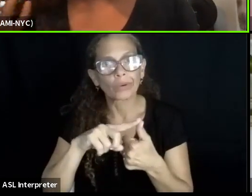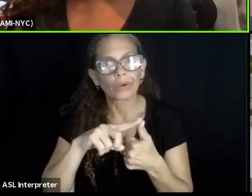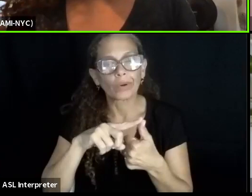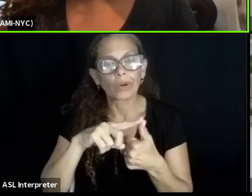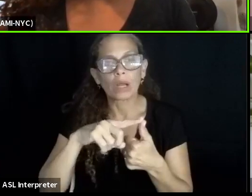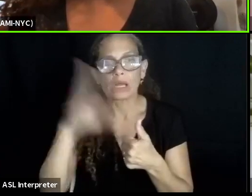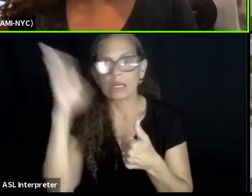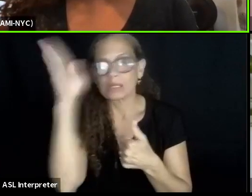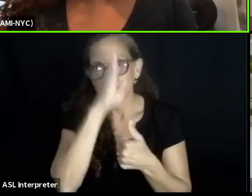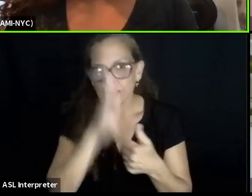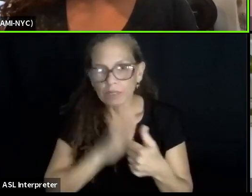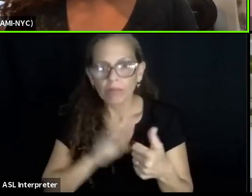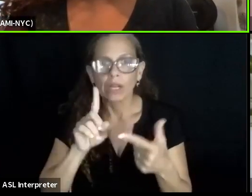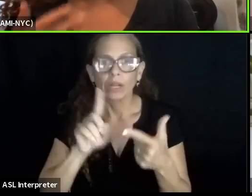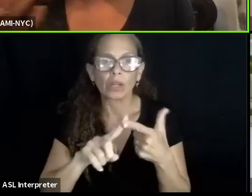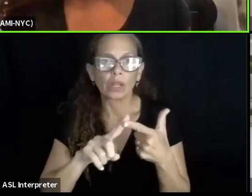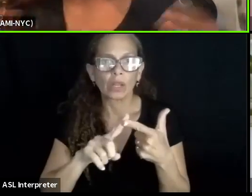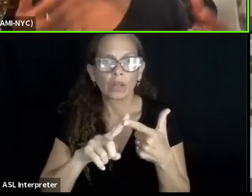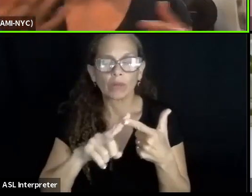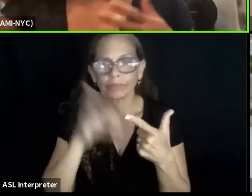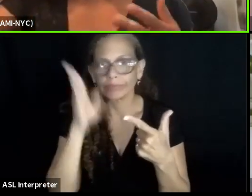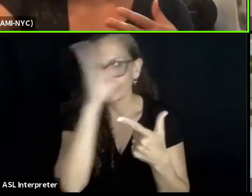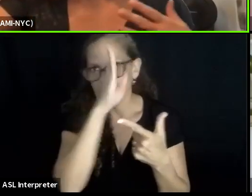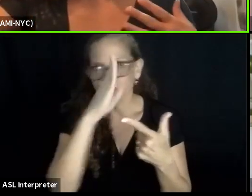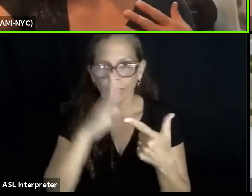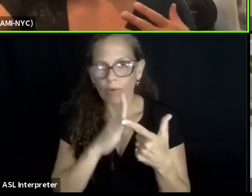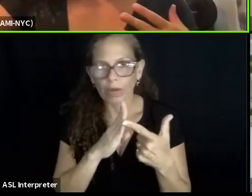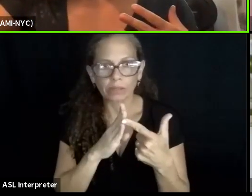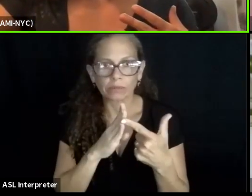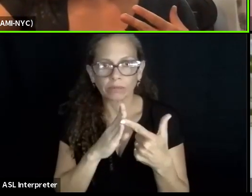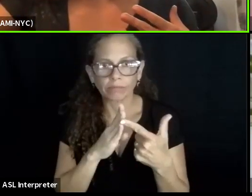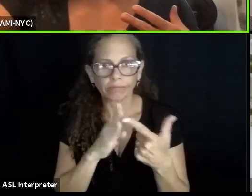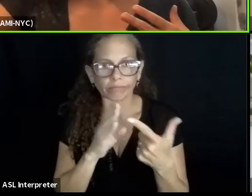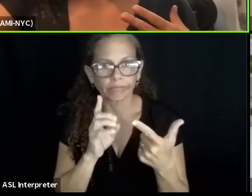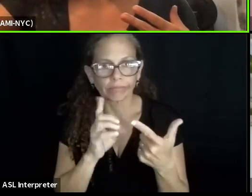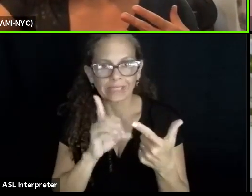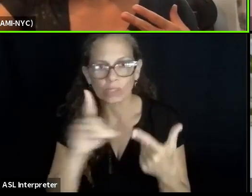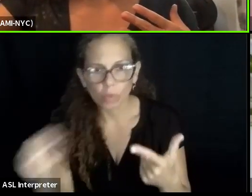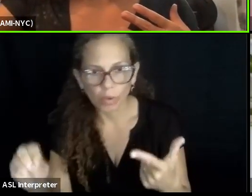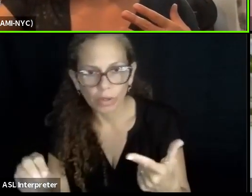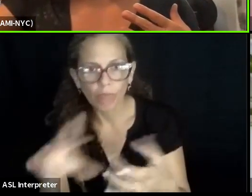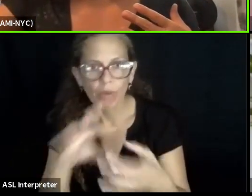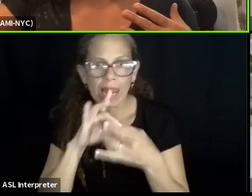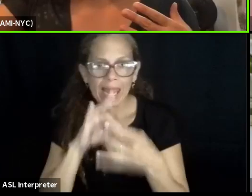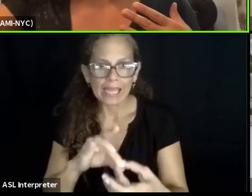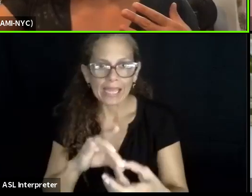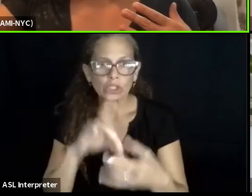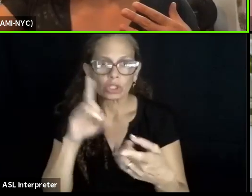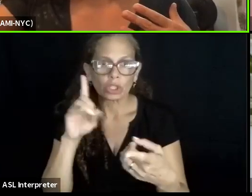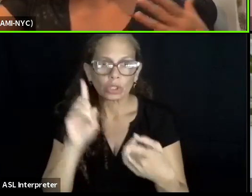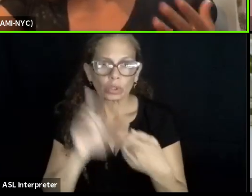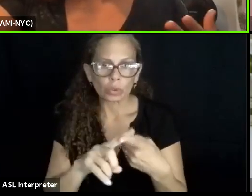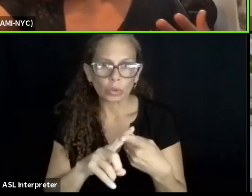or schizoaffective disorder, or sort of in relation to